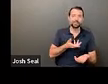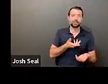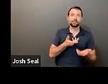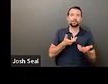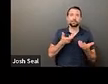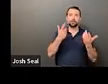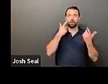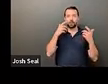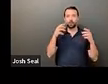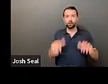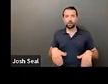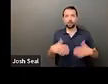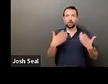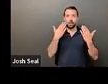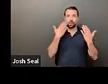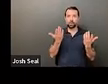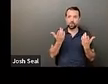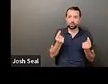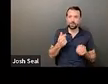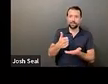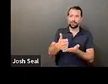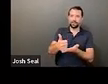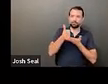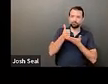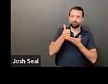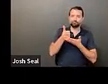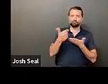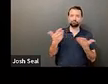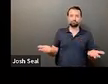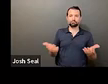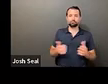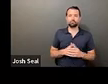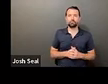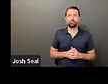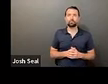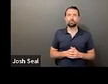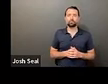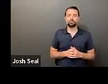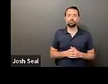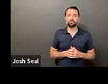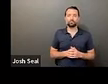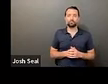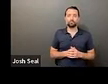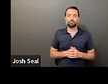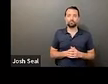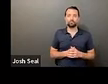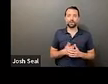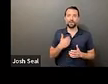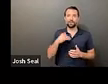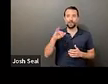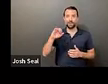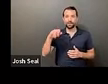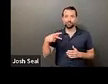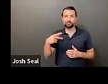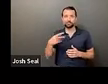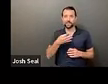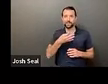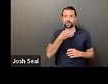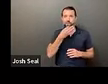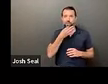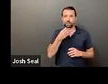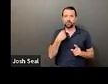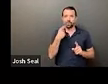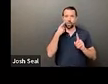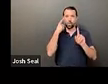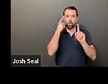do here. I need help. If you have an IEP, if you have a goal and you're like, I just don't know how to write